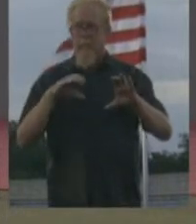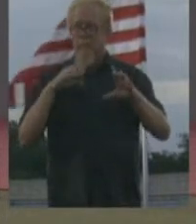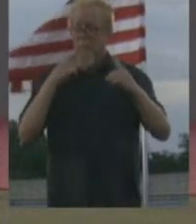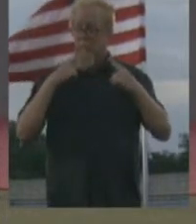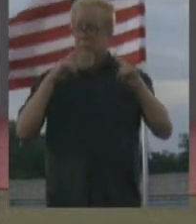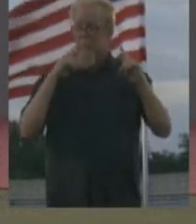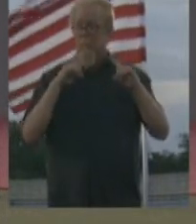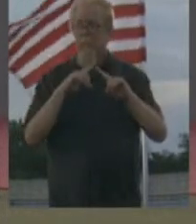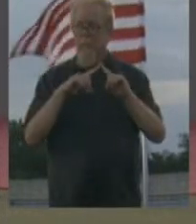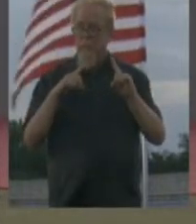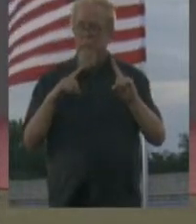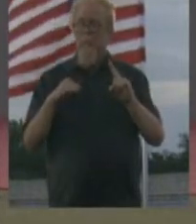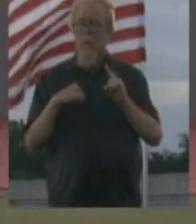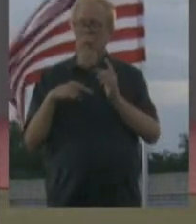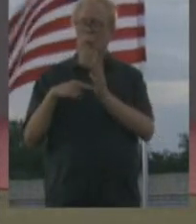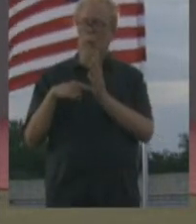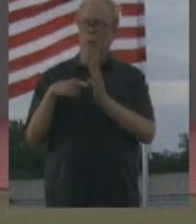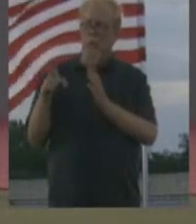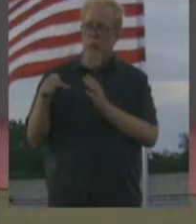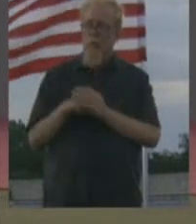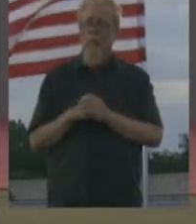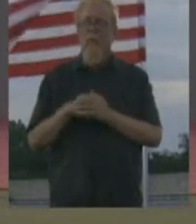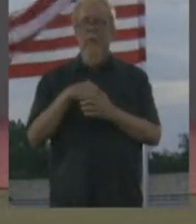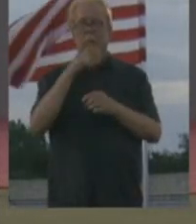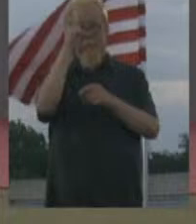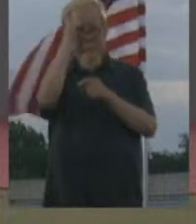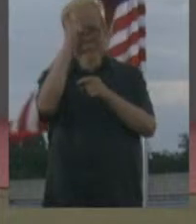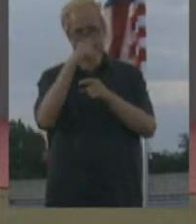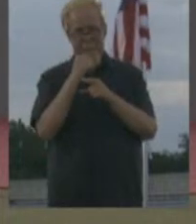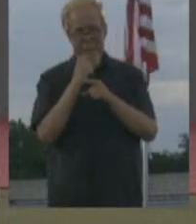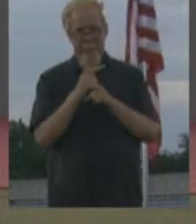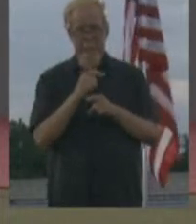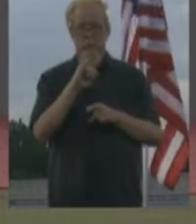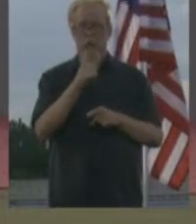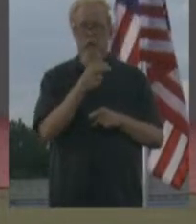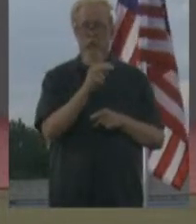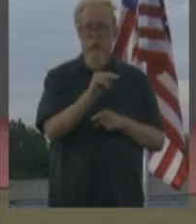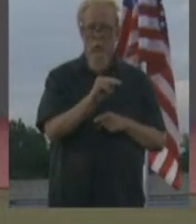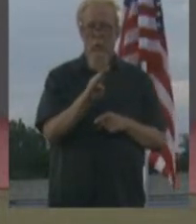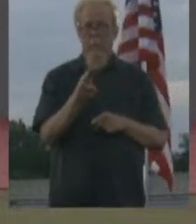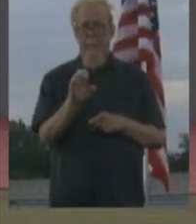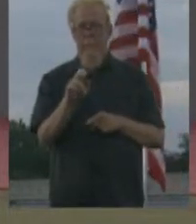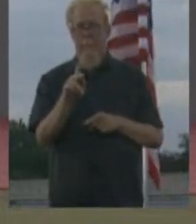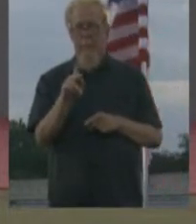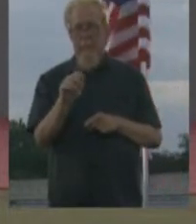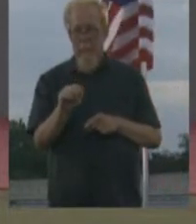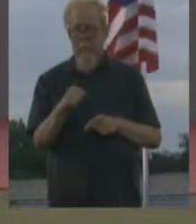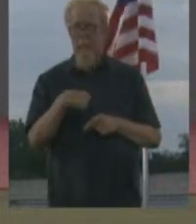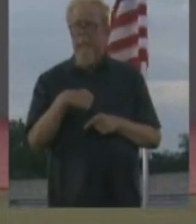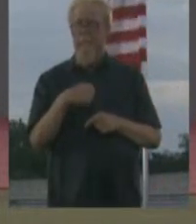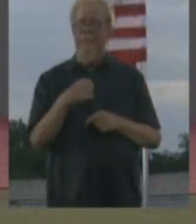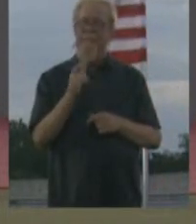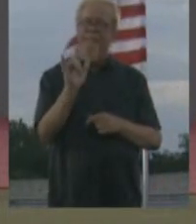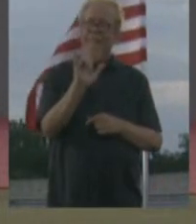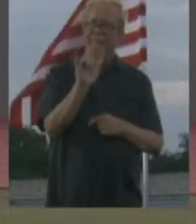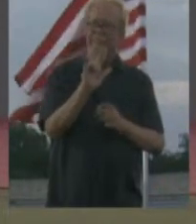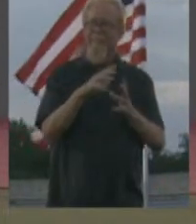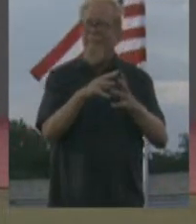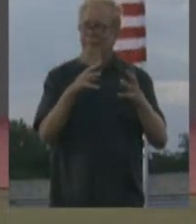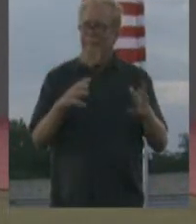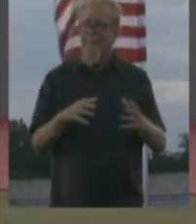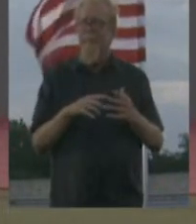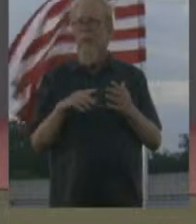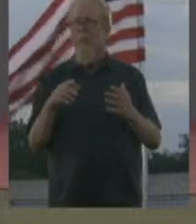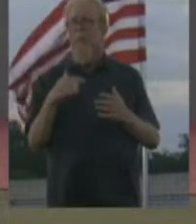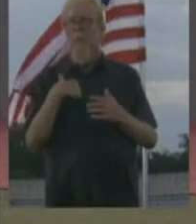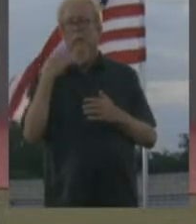you. To my siblings, Becca and John, I love you both more than anything. And to my cousins, Gabby and Ari,